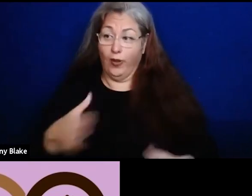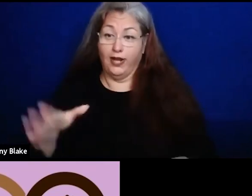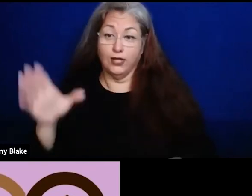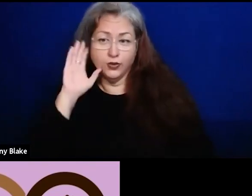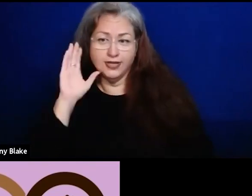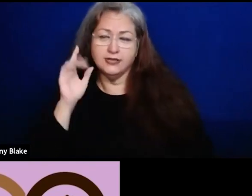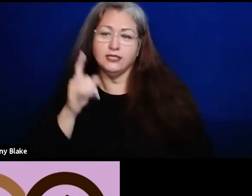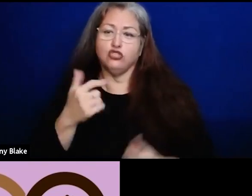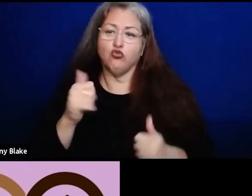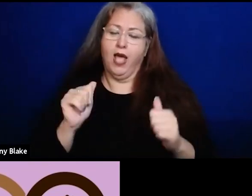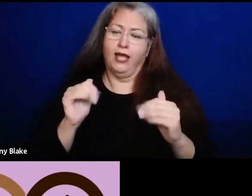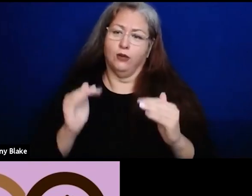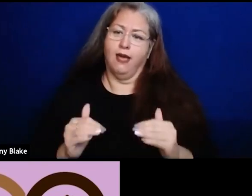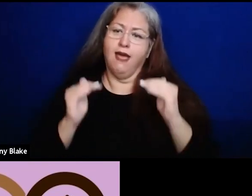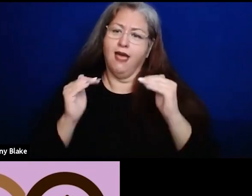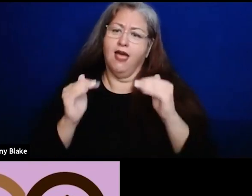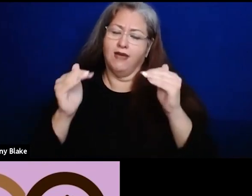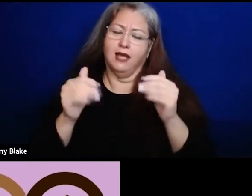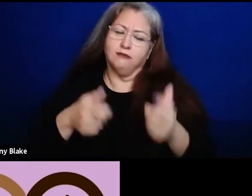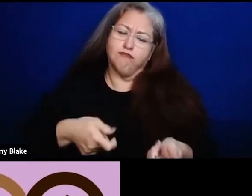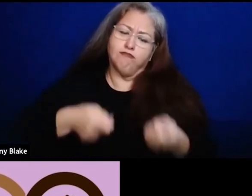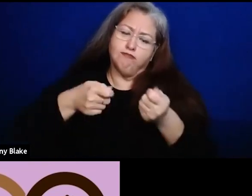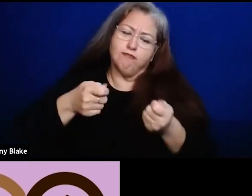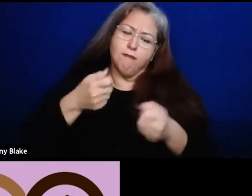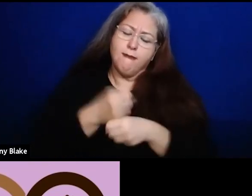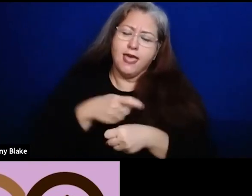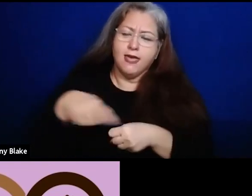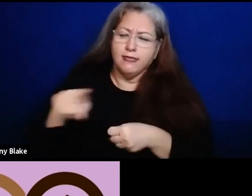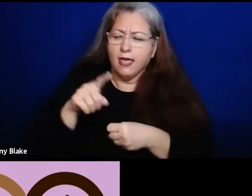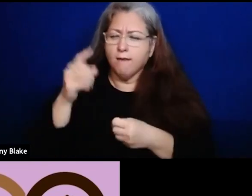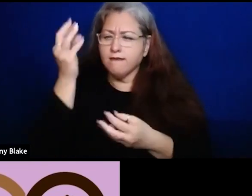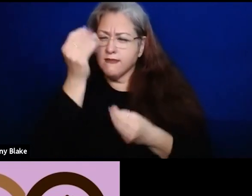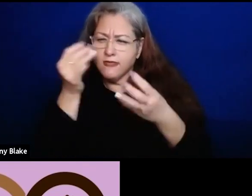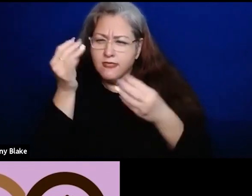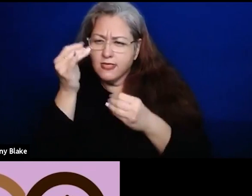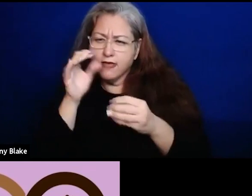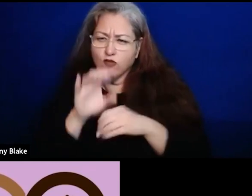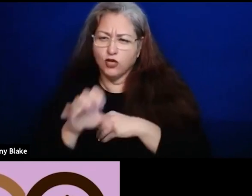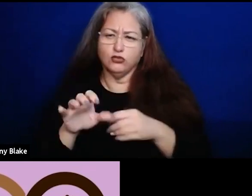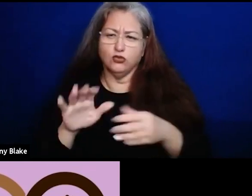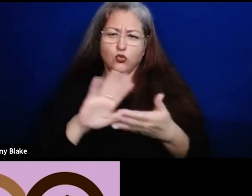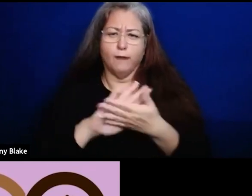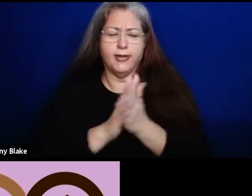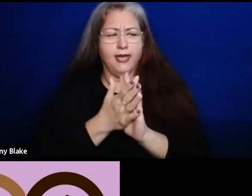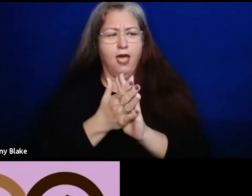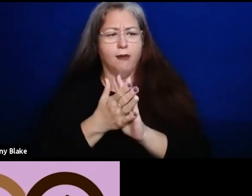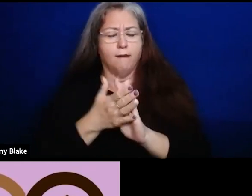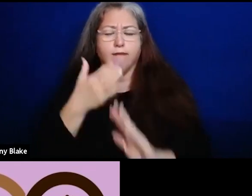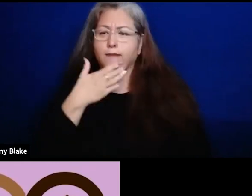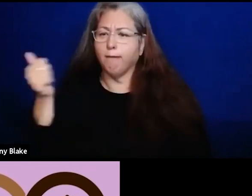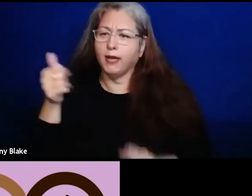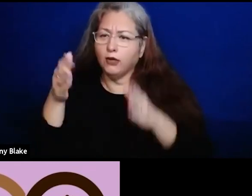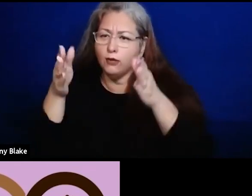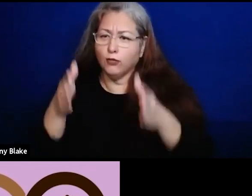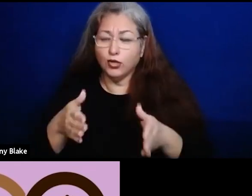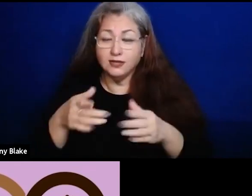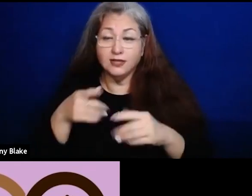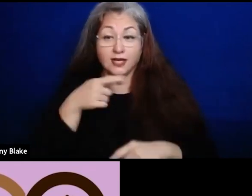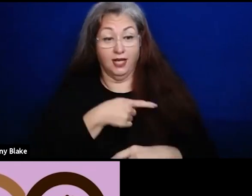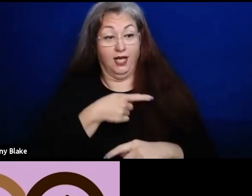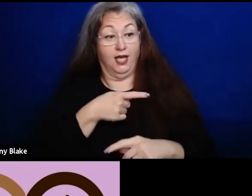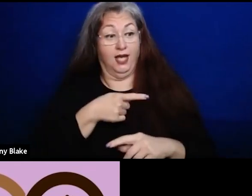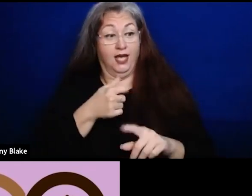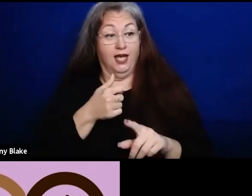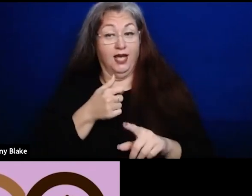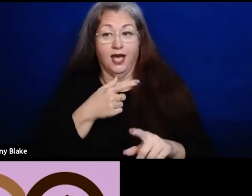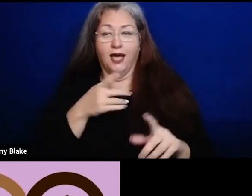to advance them, to make them think, to become a better person. And she was not like